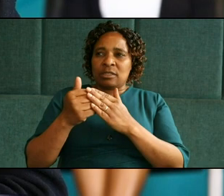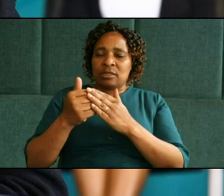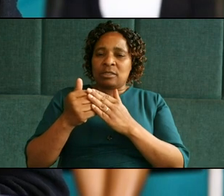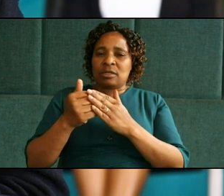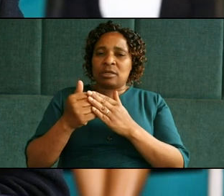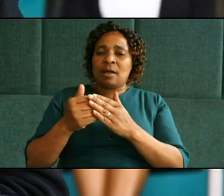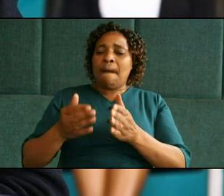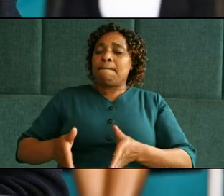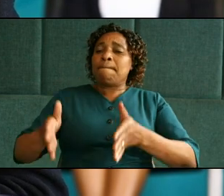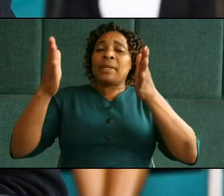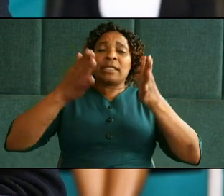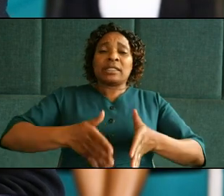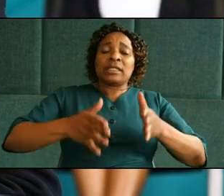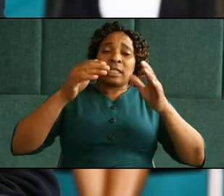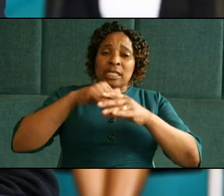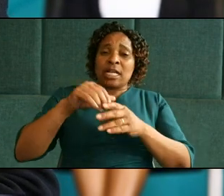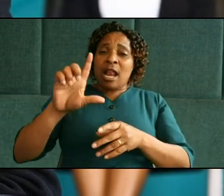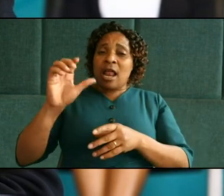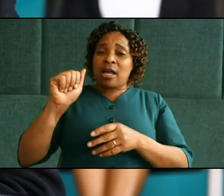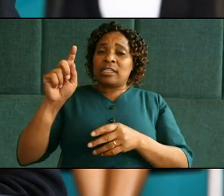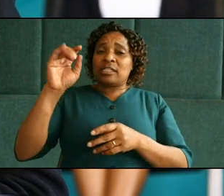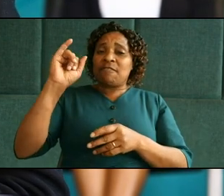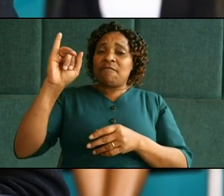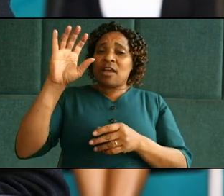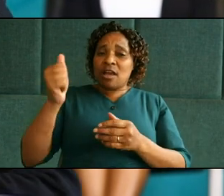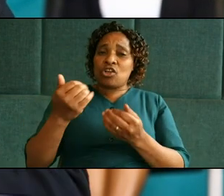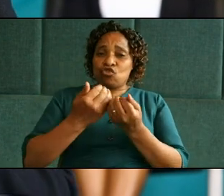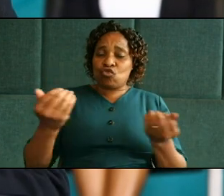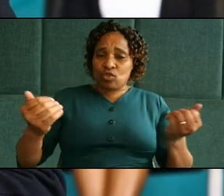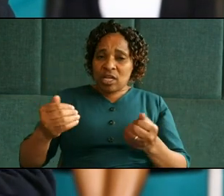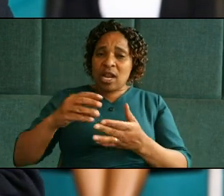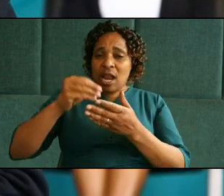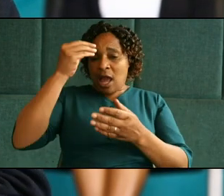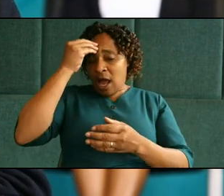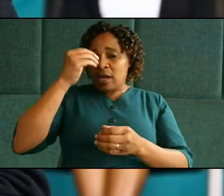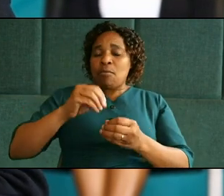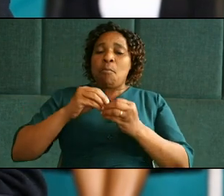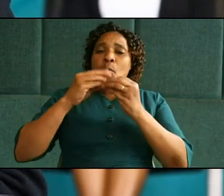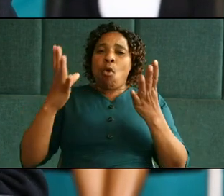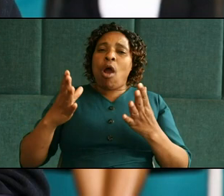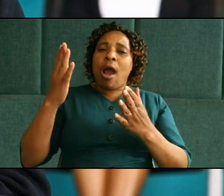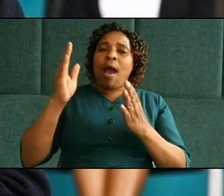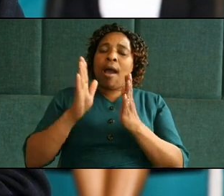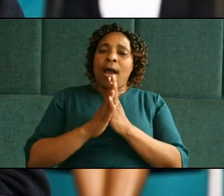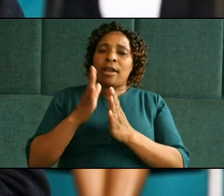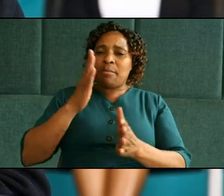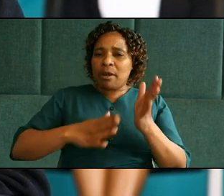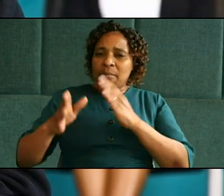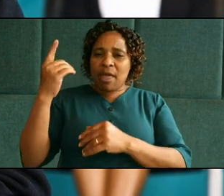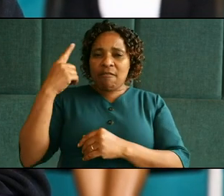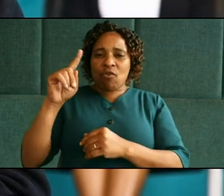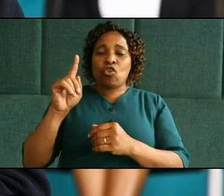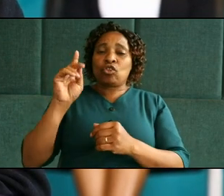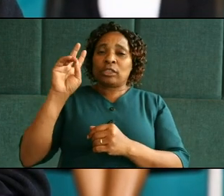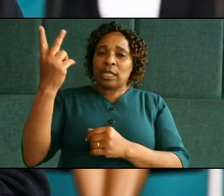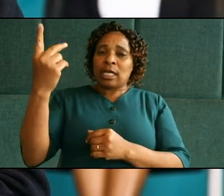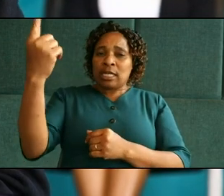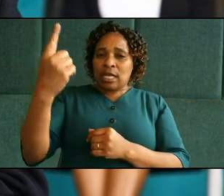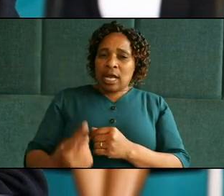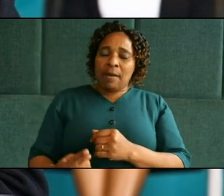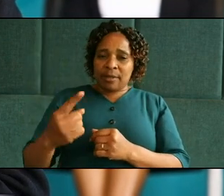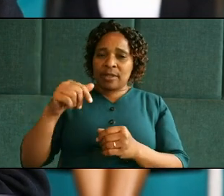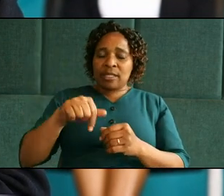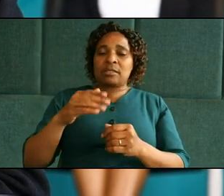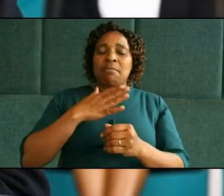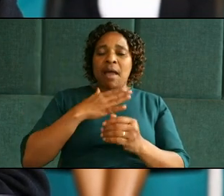a building in Latvia where children can learn more and more about Jesus and come to know you, all in preparation for your second coming. This is